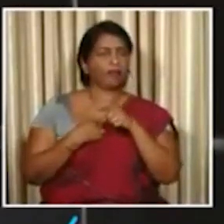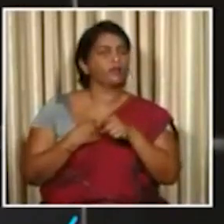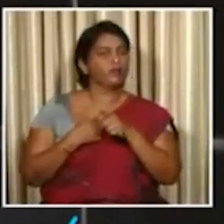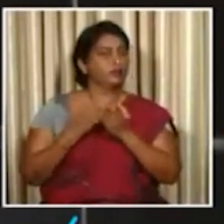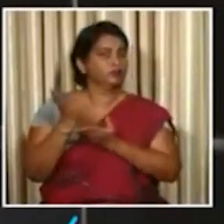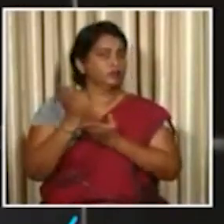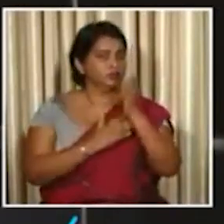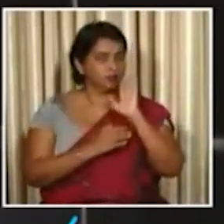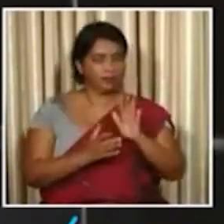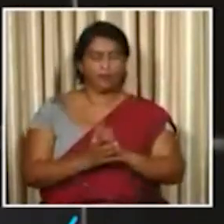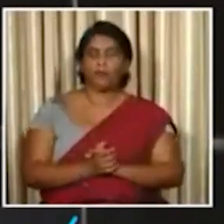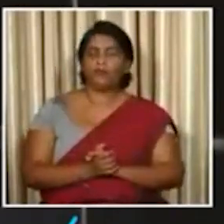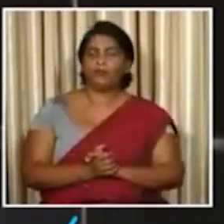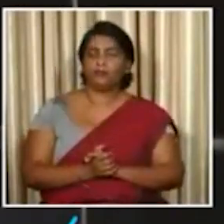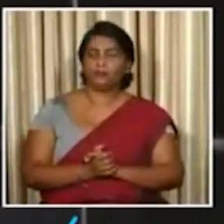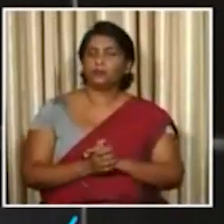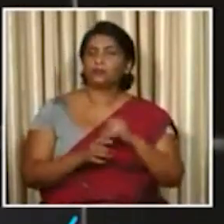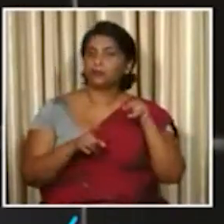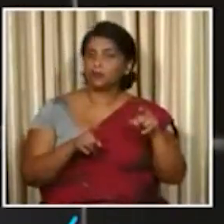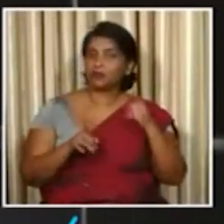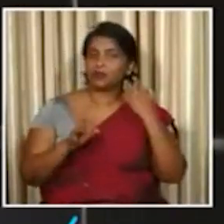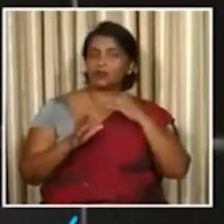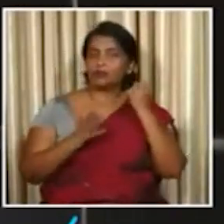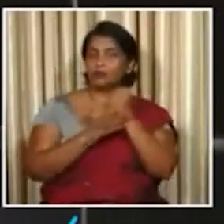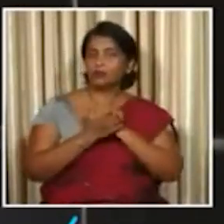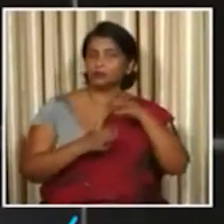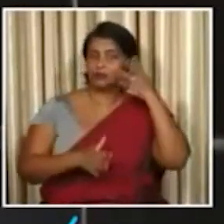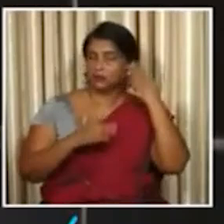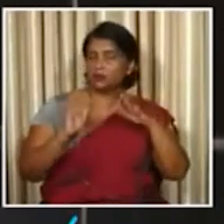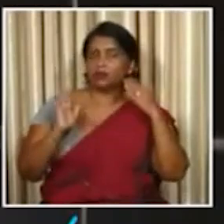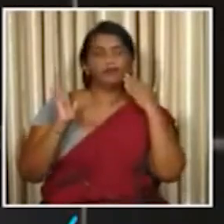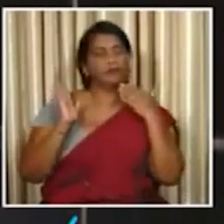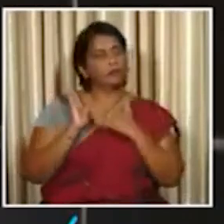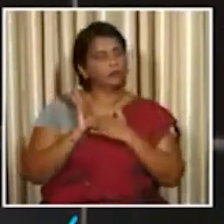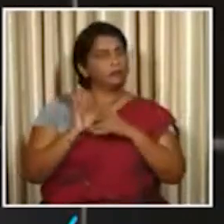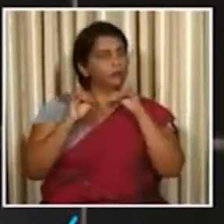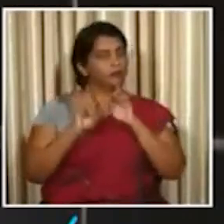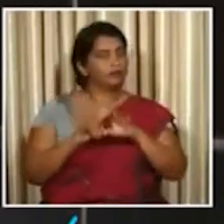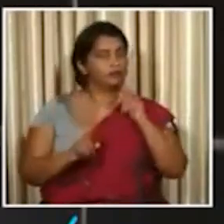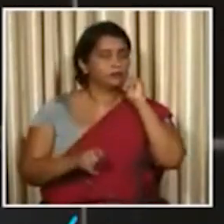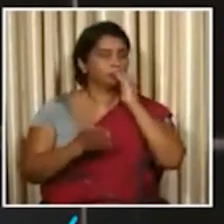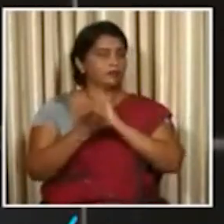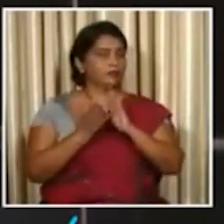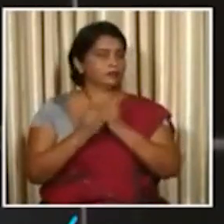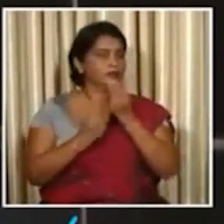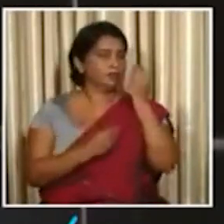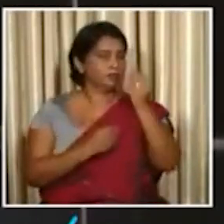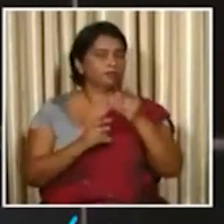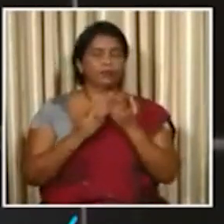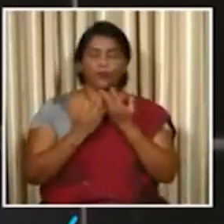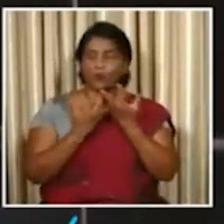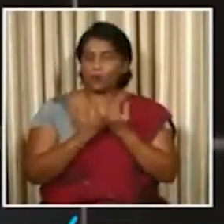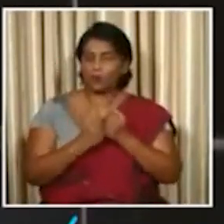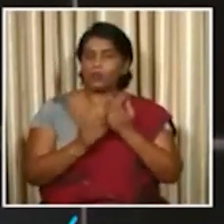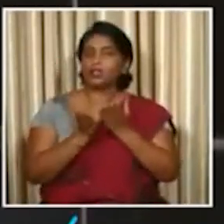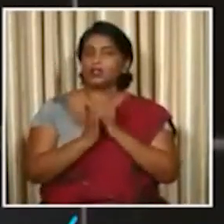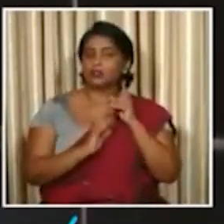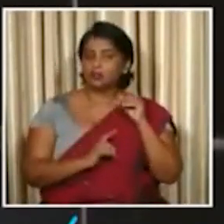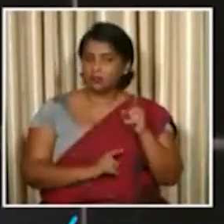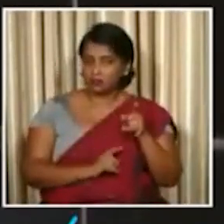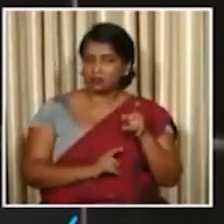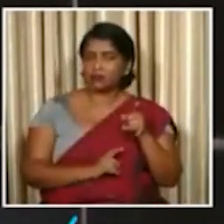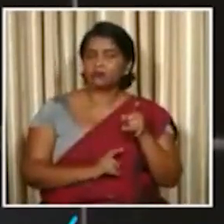to prevent acts of genocide and facilitate humanitarian aid. Our biggest neighbor, India, seems,